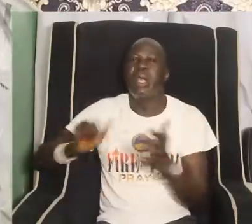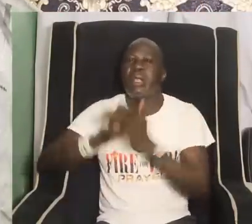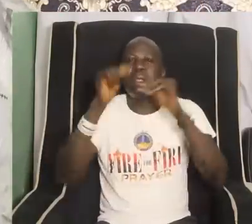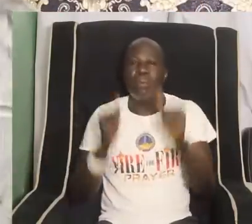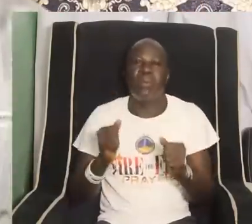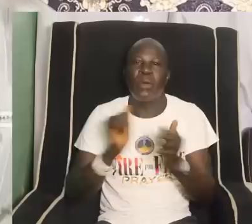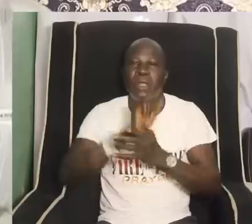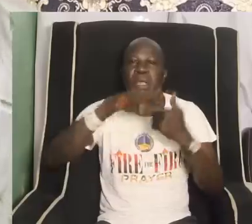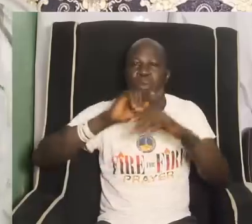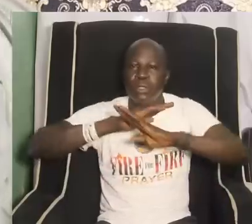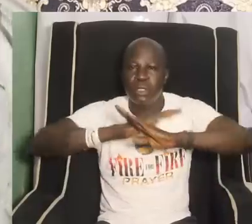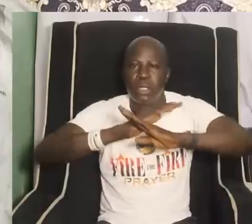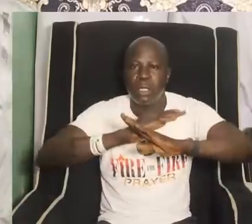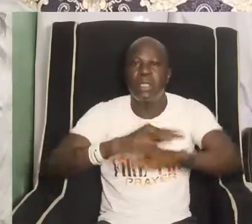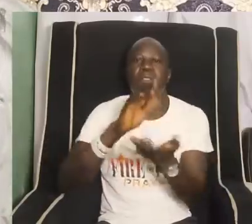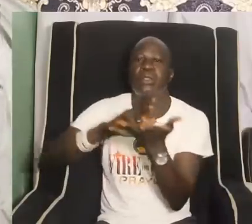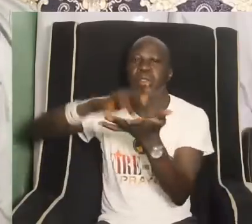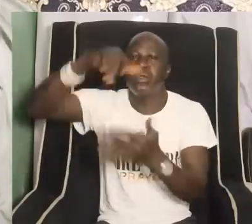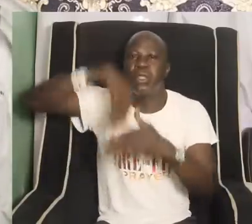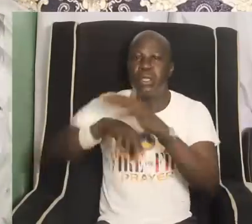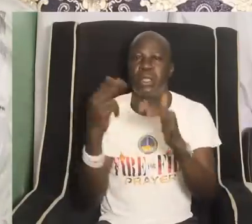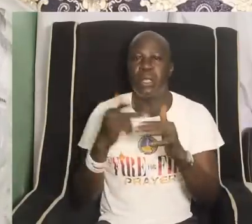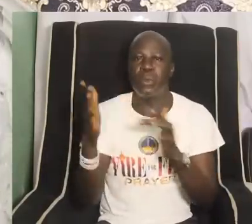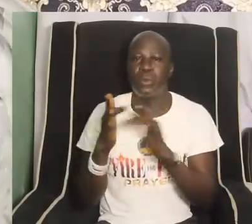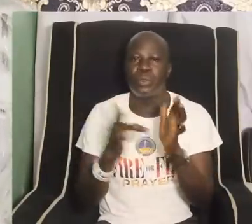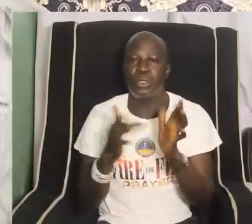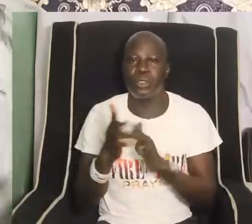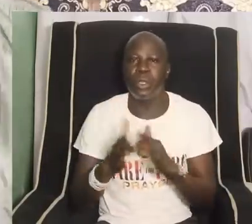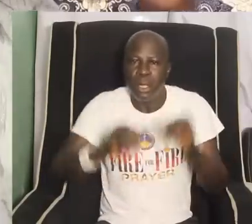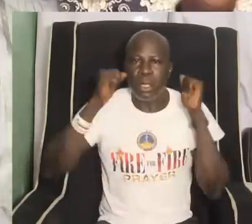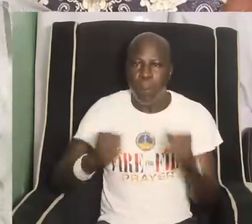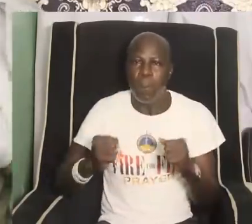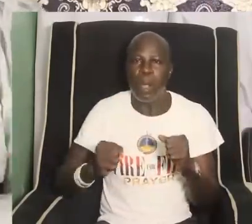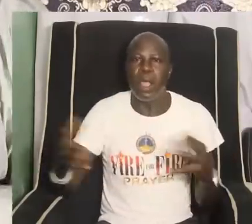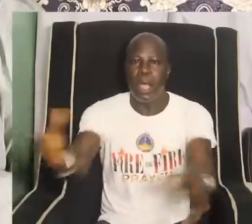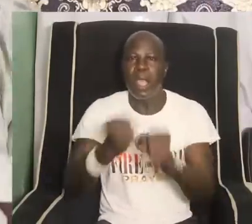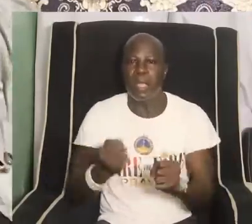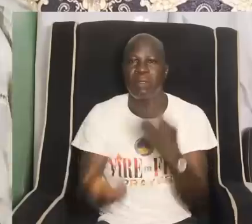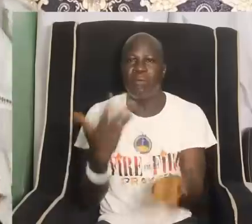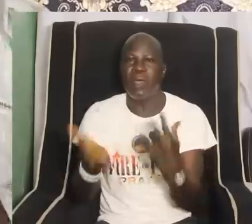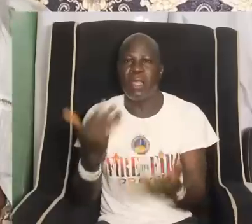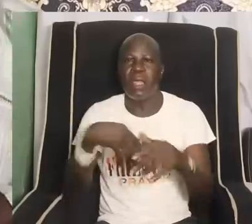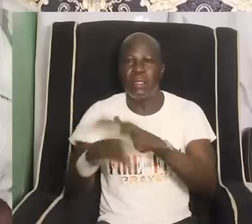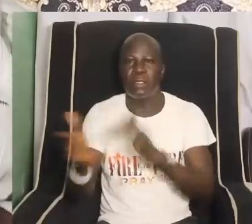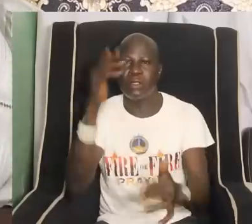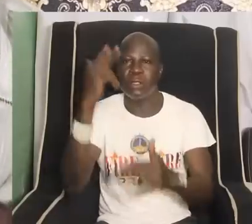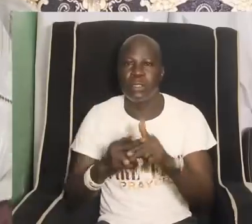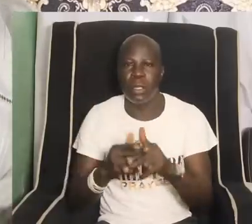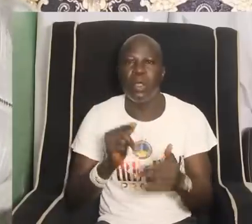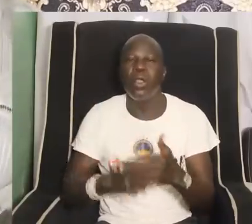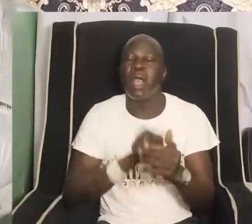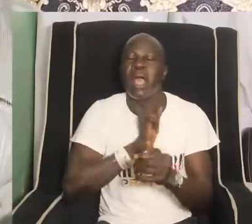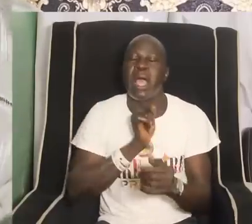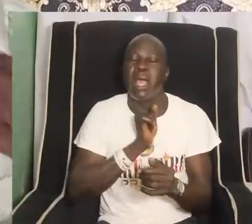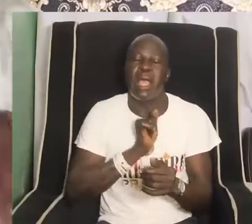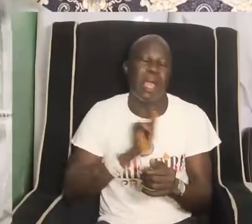Nazareth. Abadi go duro. The forces that delay good. In the name of Jesus. Abaye ko bina. Amen. God forces will cut fire. O ma wu